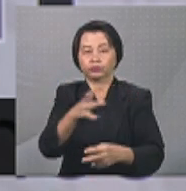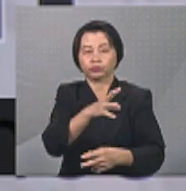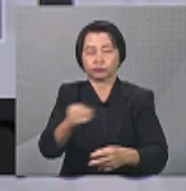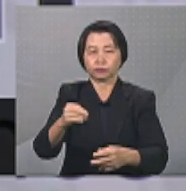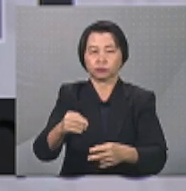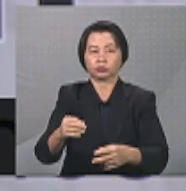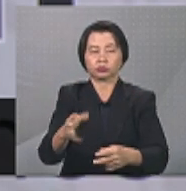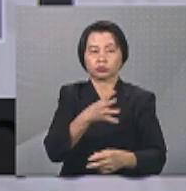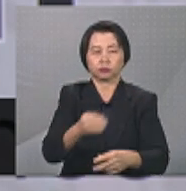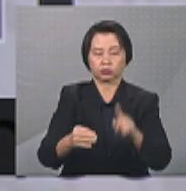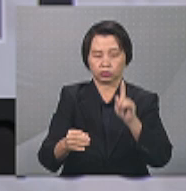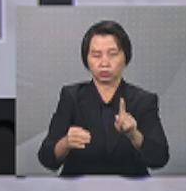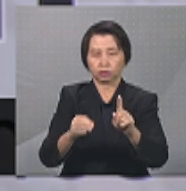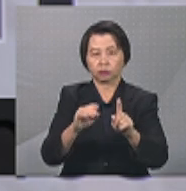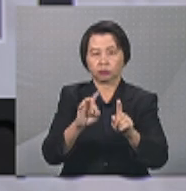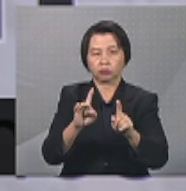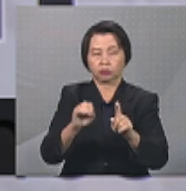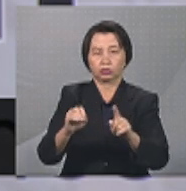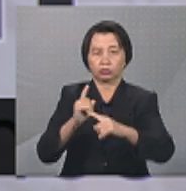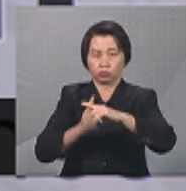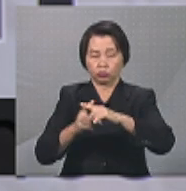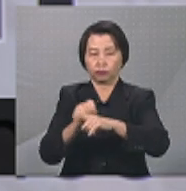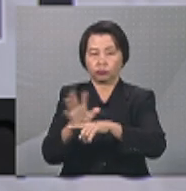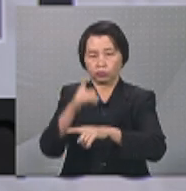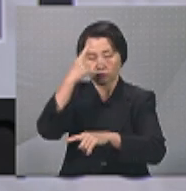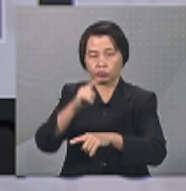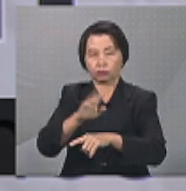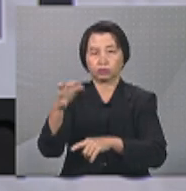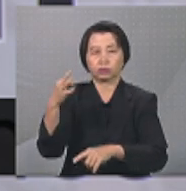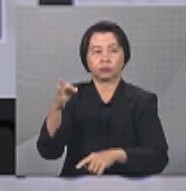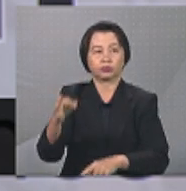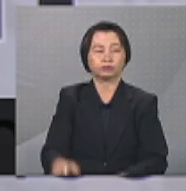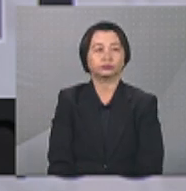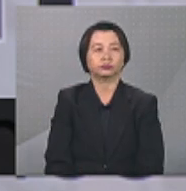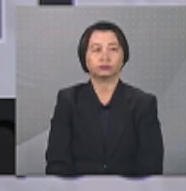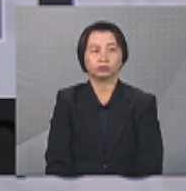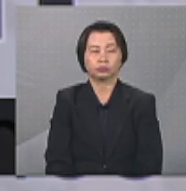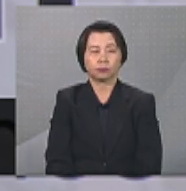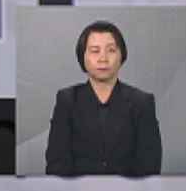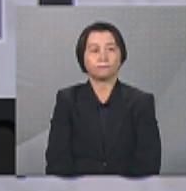and 118 positive for COVID-19.